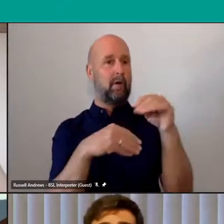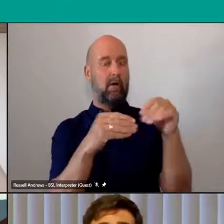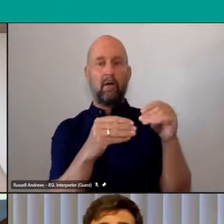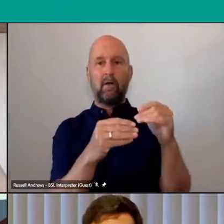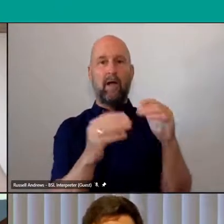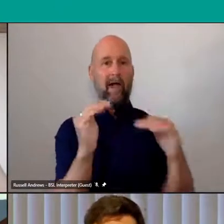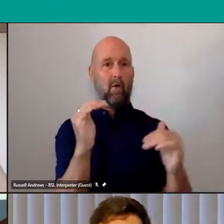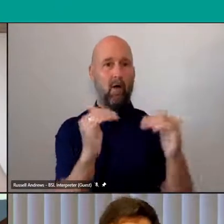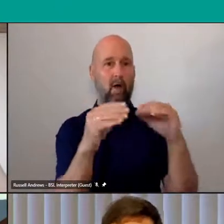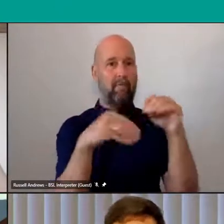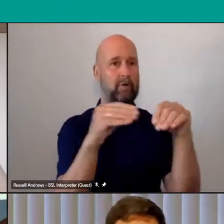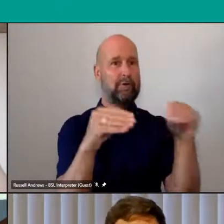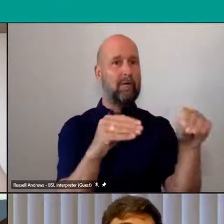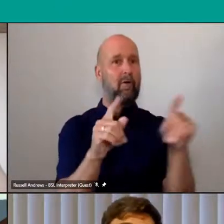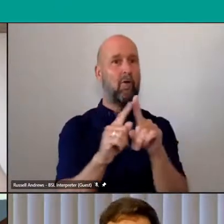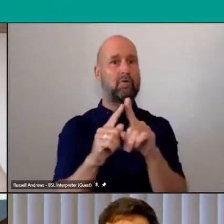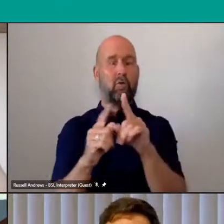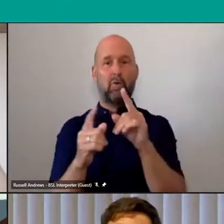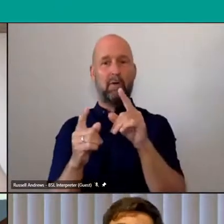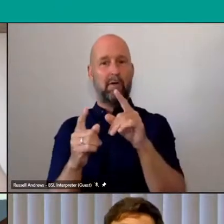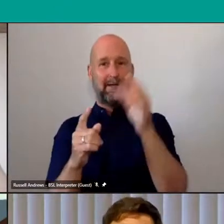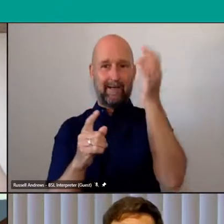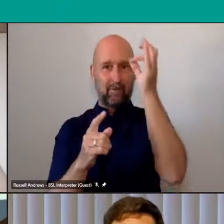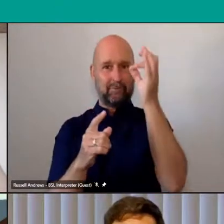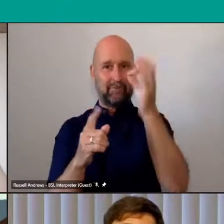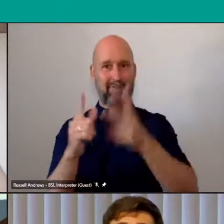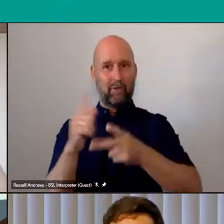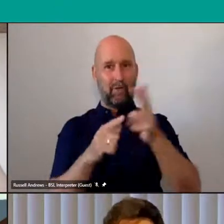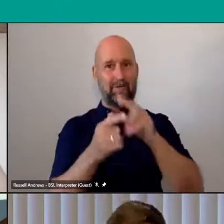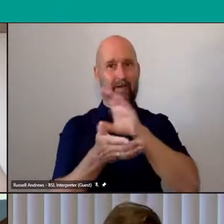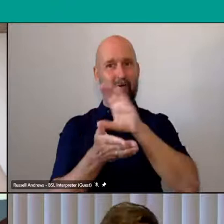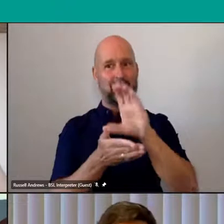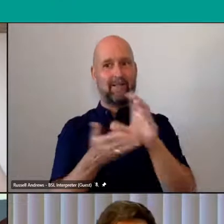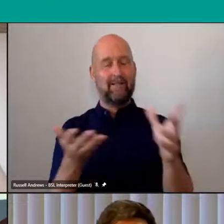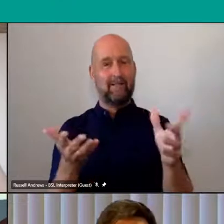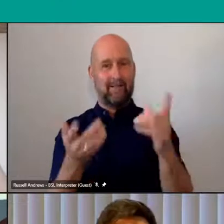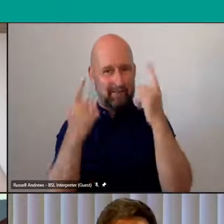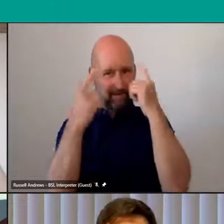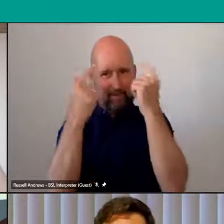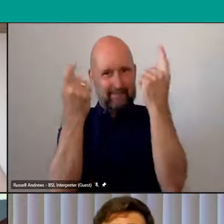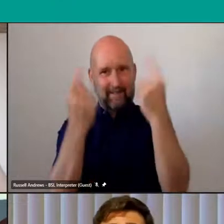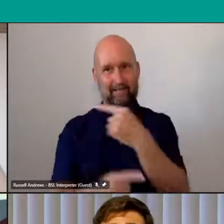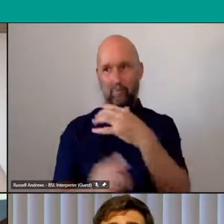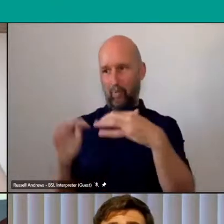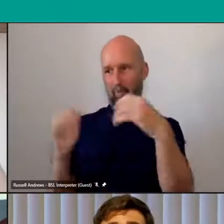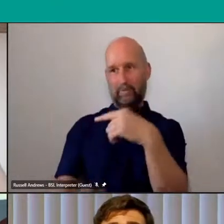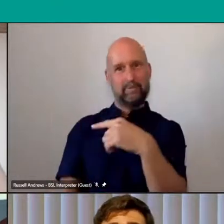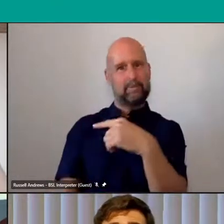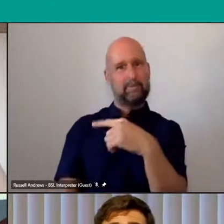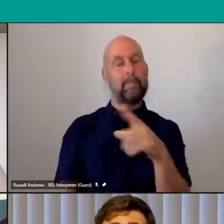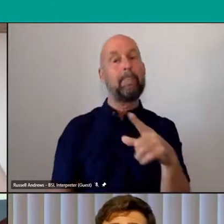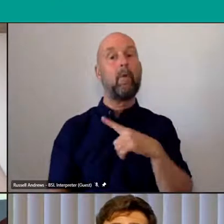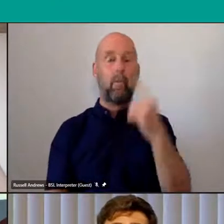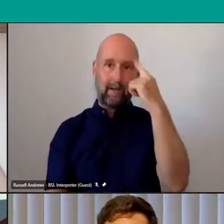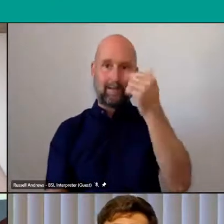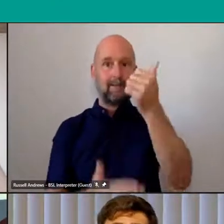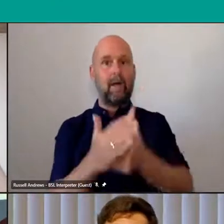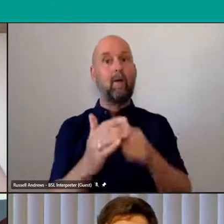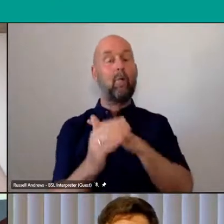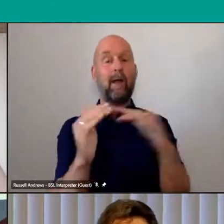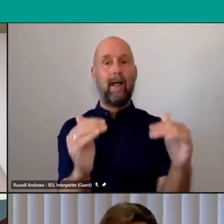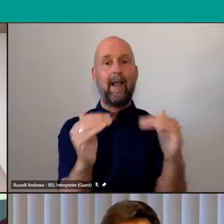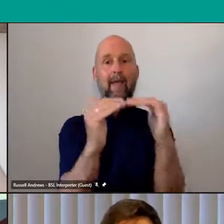up fund while cutting councils, well, it doesn't make any sense, does it? So that's why I said at the start, levelling up doesn't